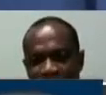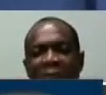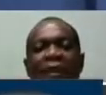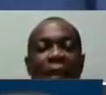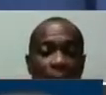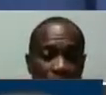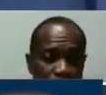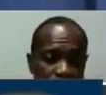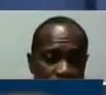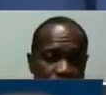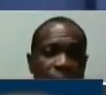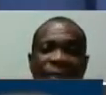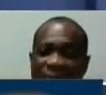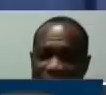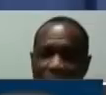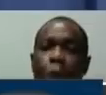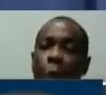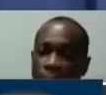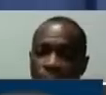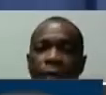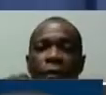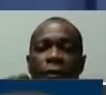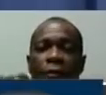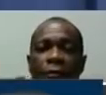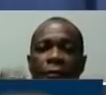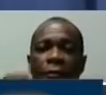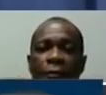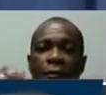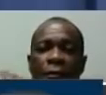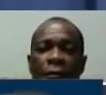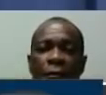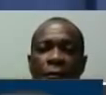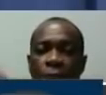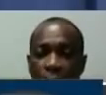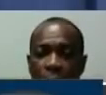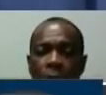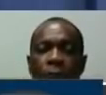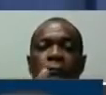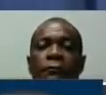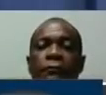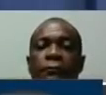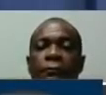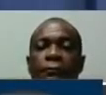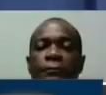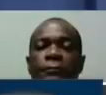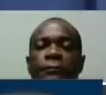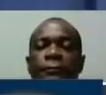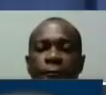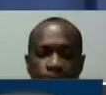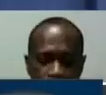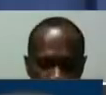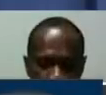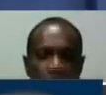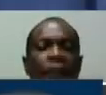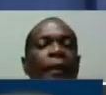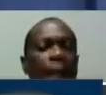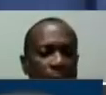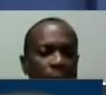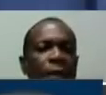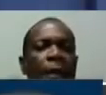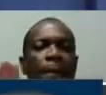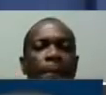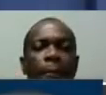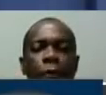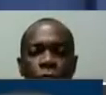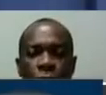basically, with the exception of AstraZeneca, which we no longer have in the system, all vaccines that